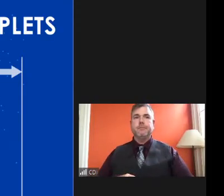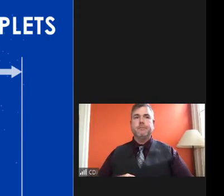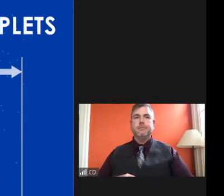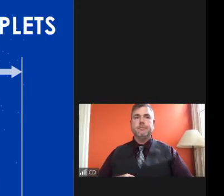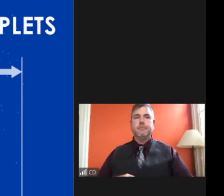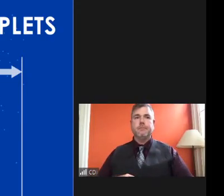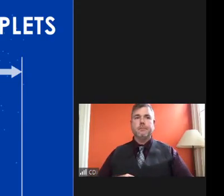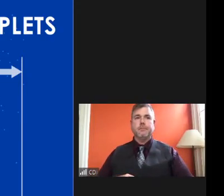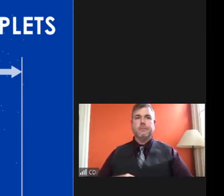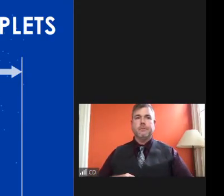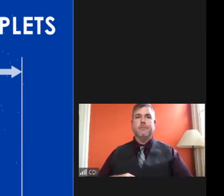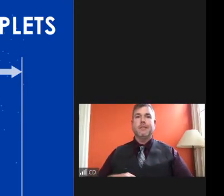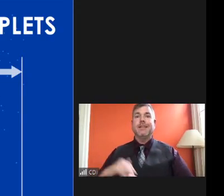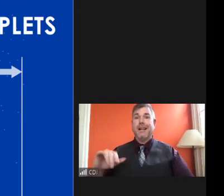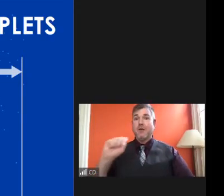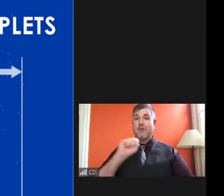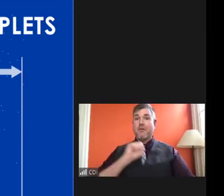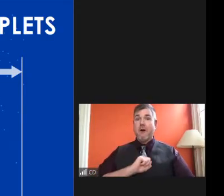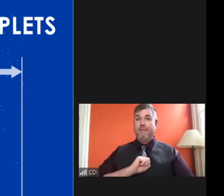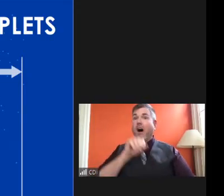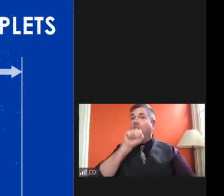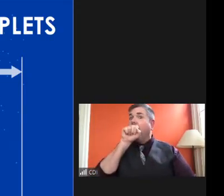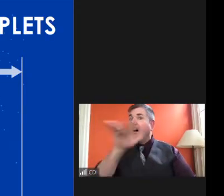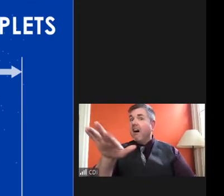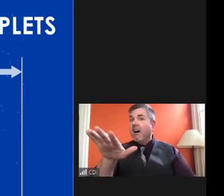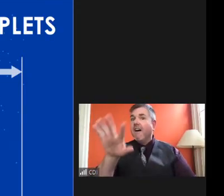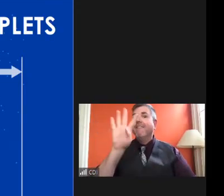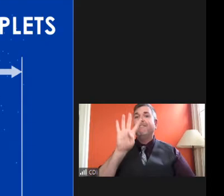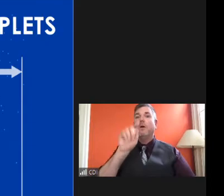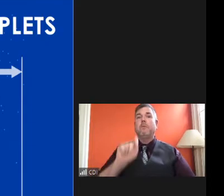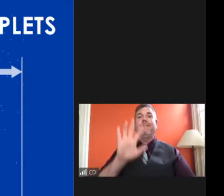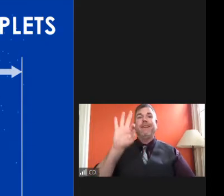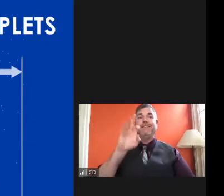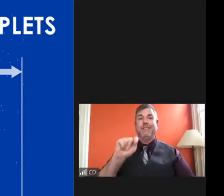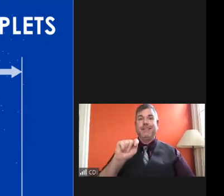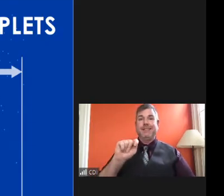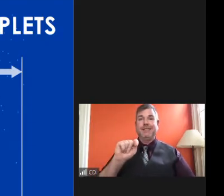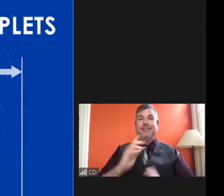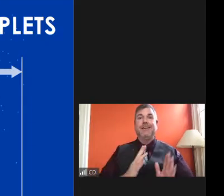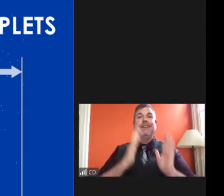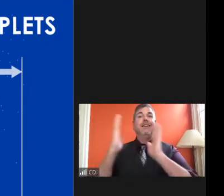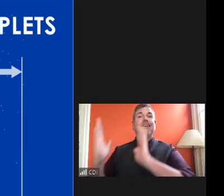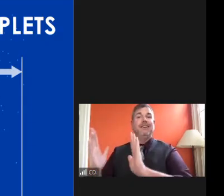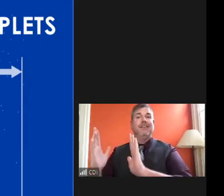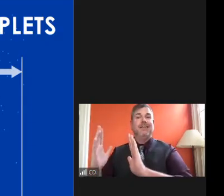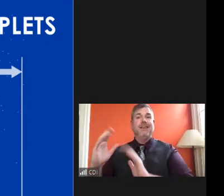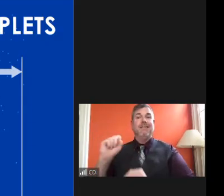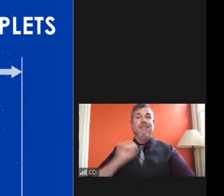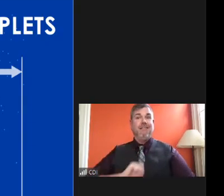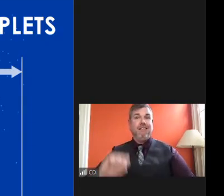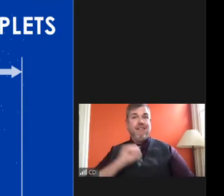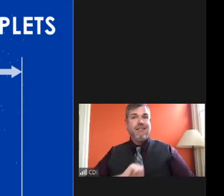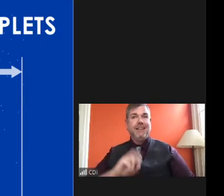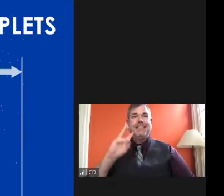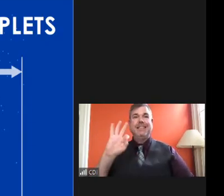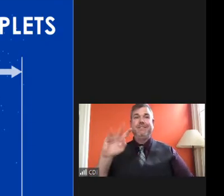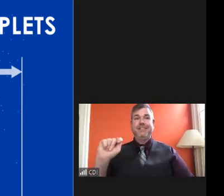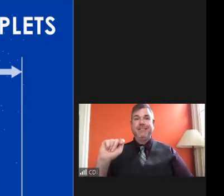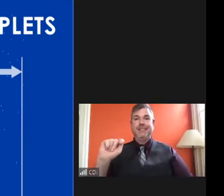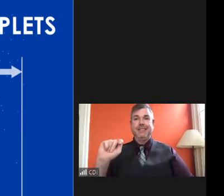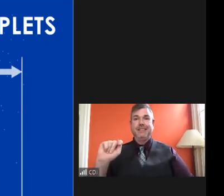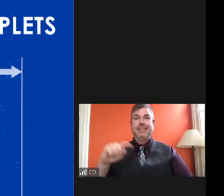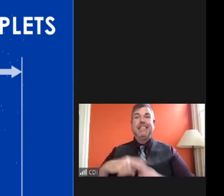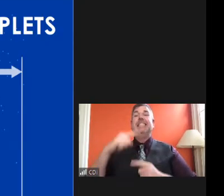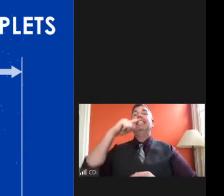important principle, but it's actually a continuum of risk. And the best way to protect ourselves is to be covering our faces. I wear my mask